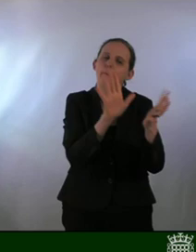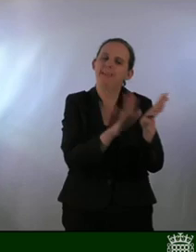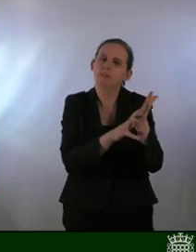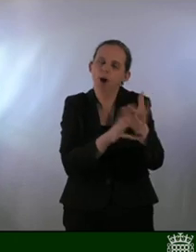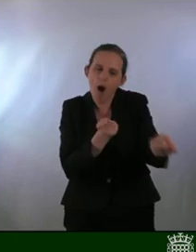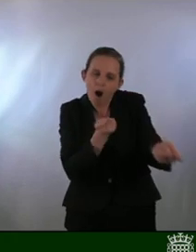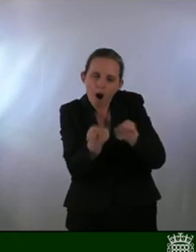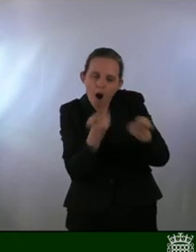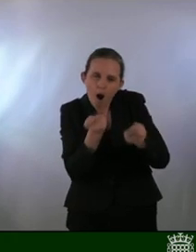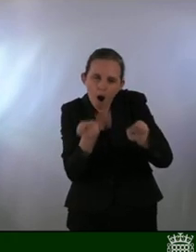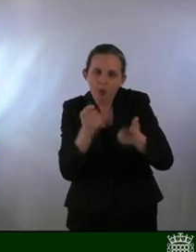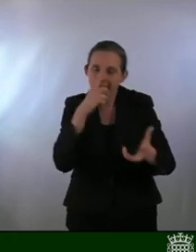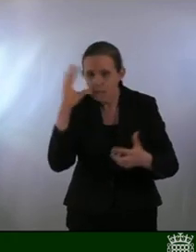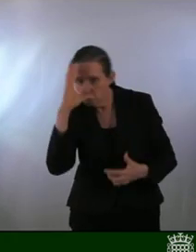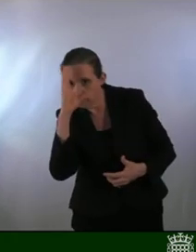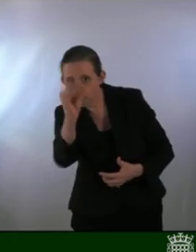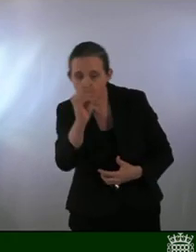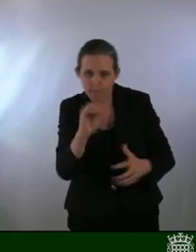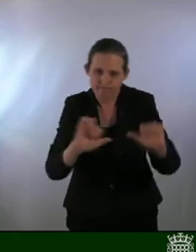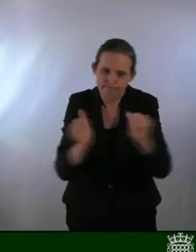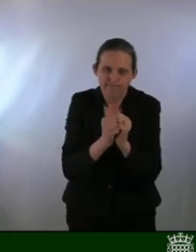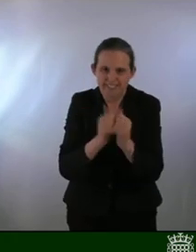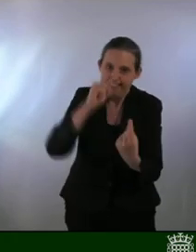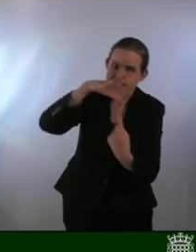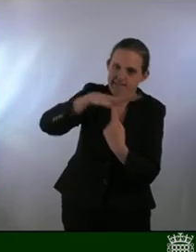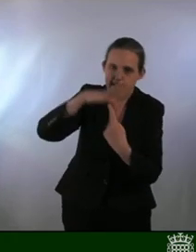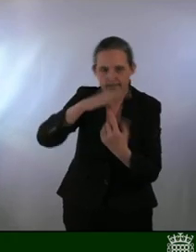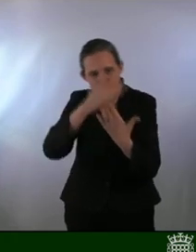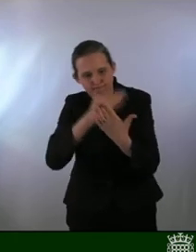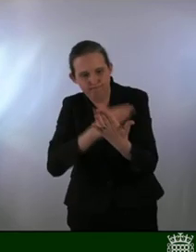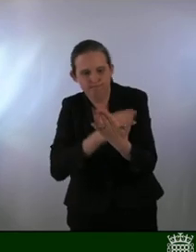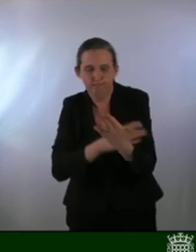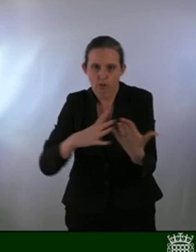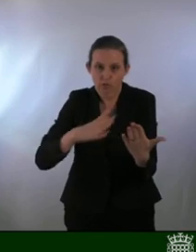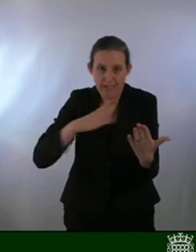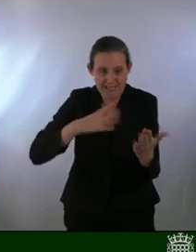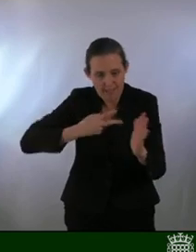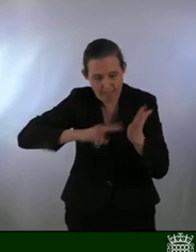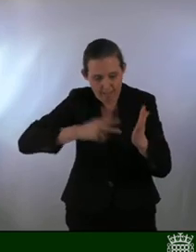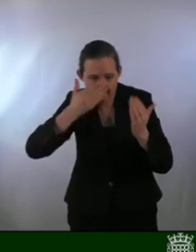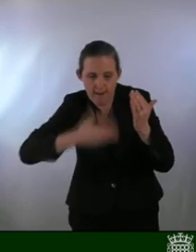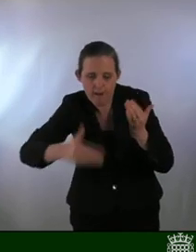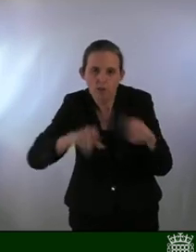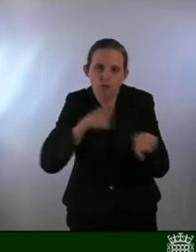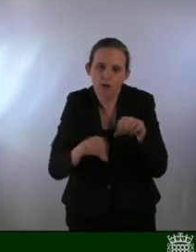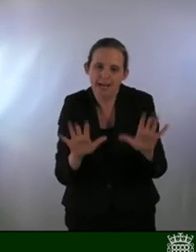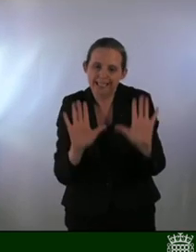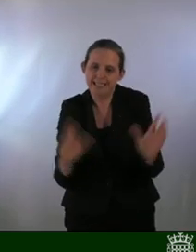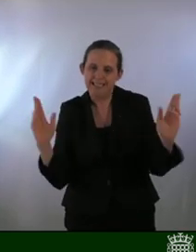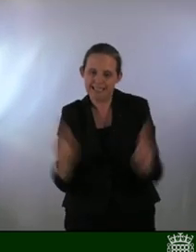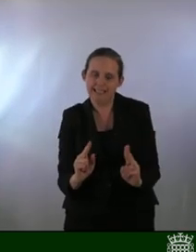a very significant step in the actions that we're taking from within that plan to control the spread of the